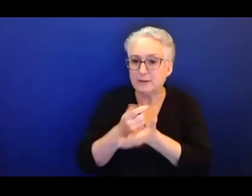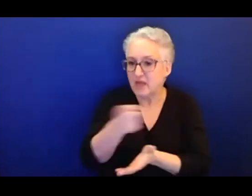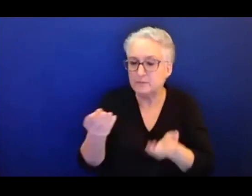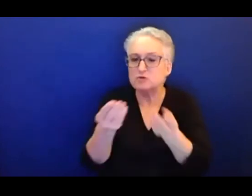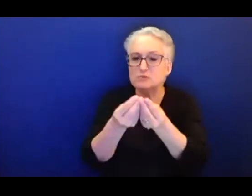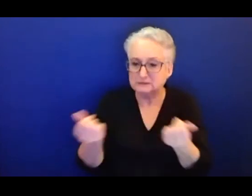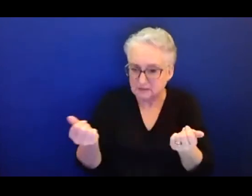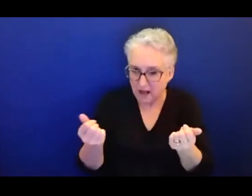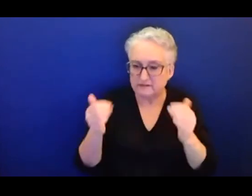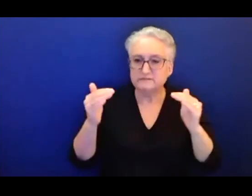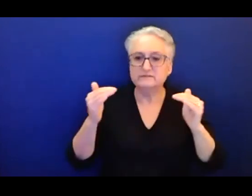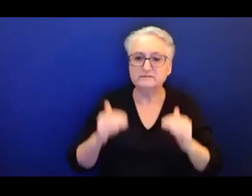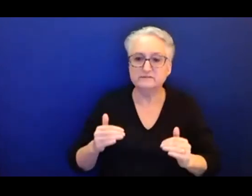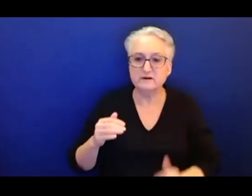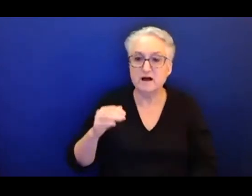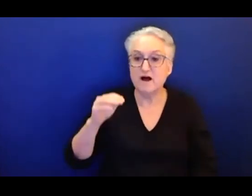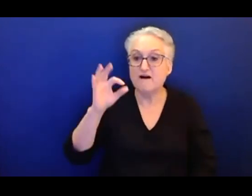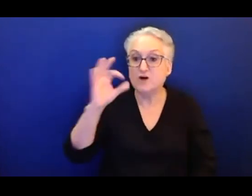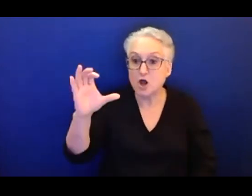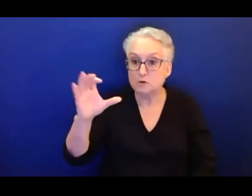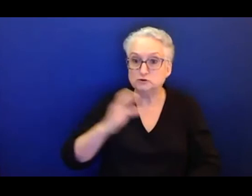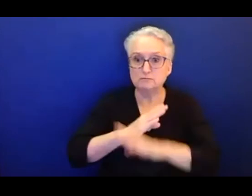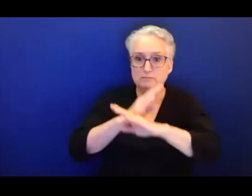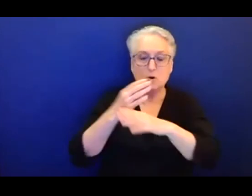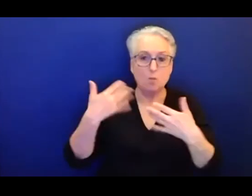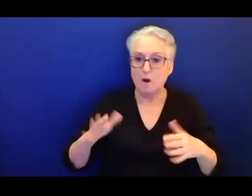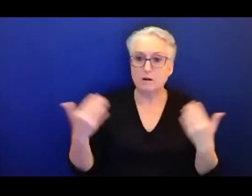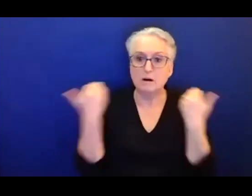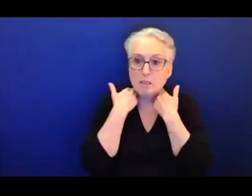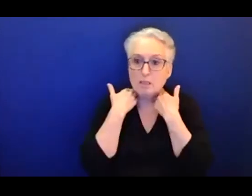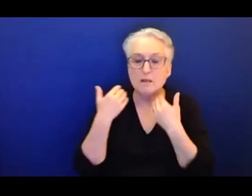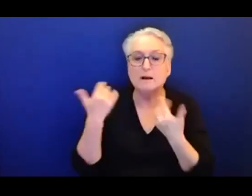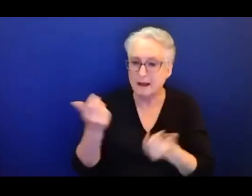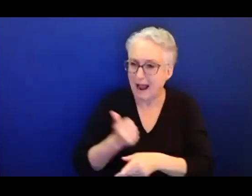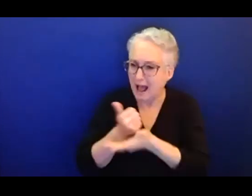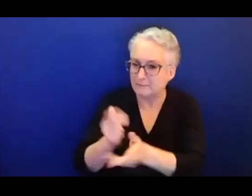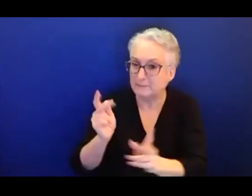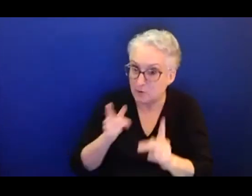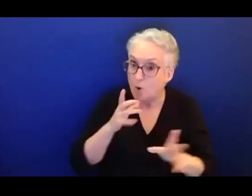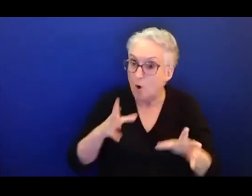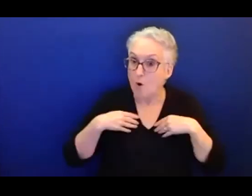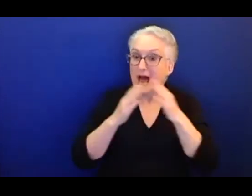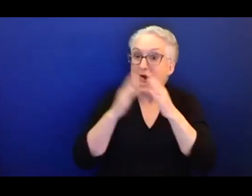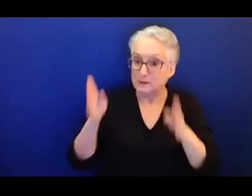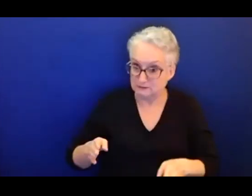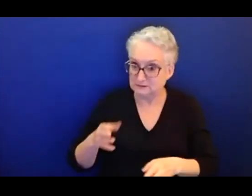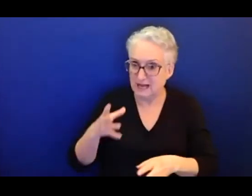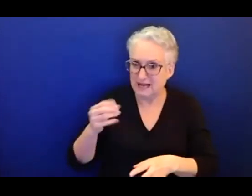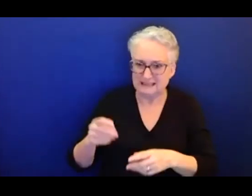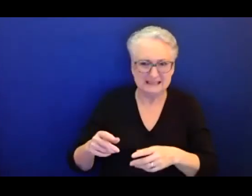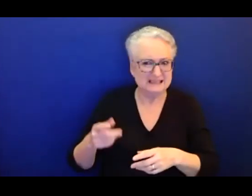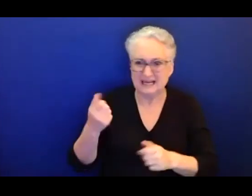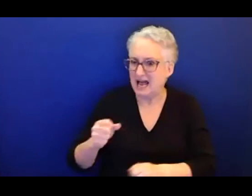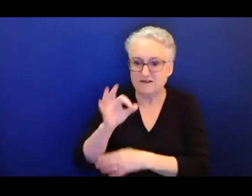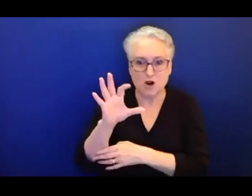prevention, assisting homeowners to avoid foreclosure and resolve issues relative to those mortgage